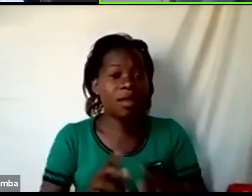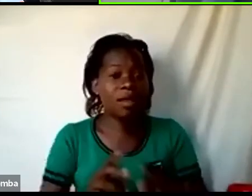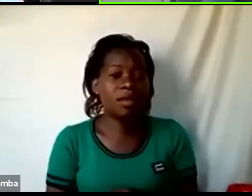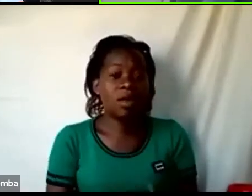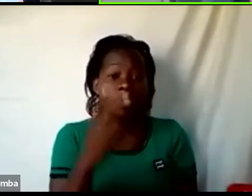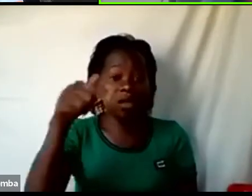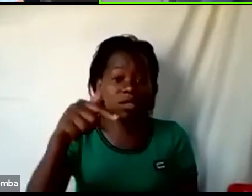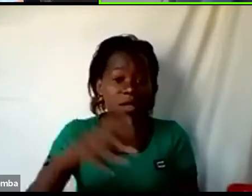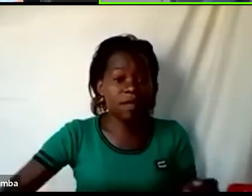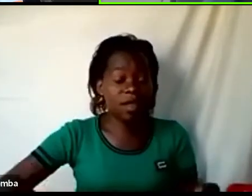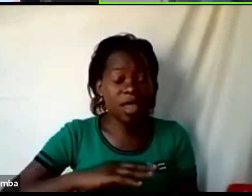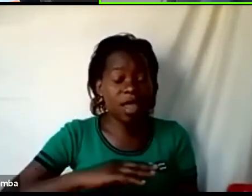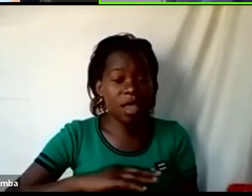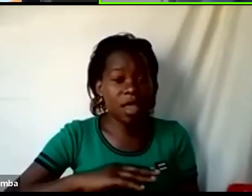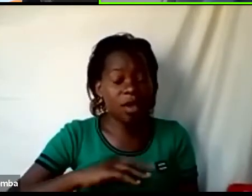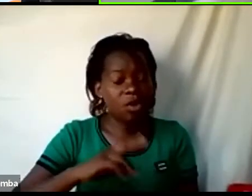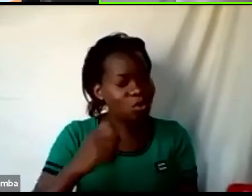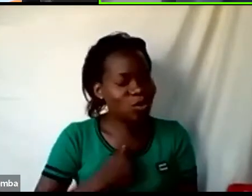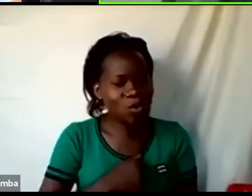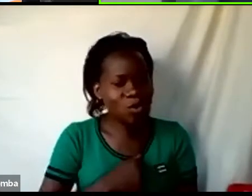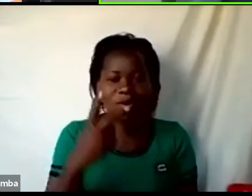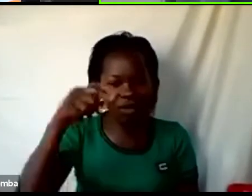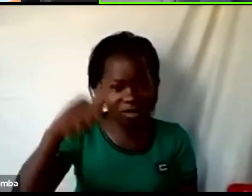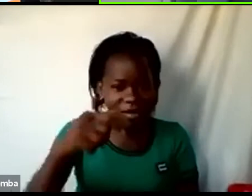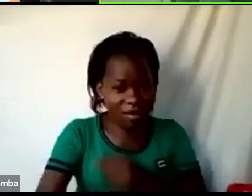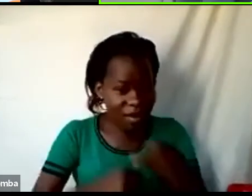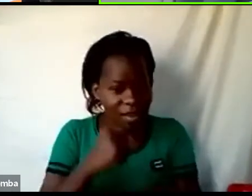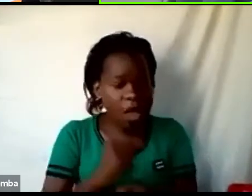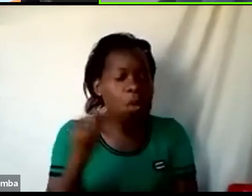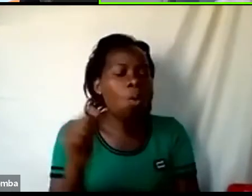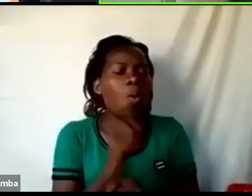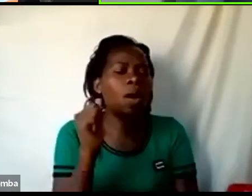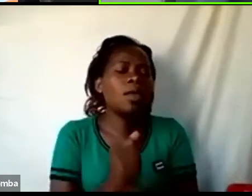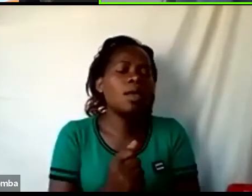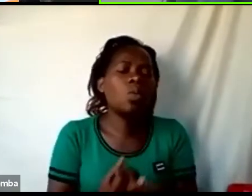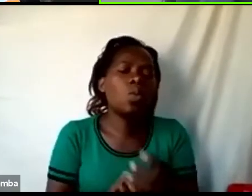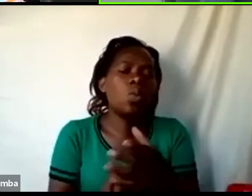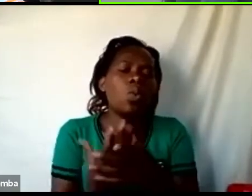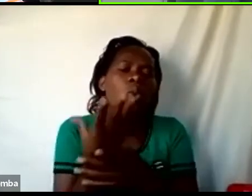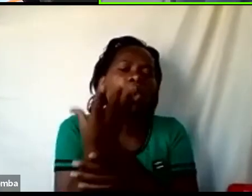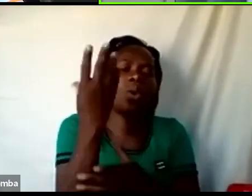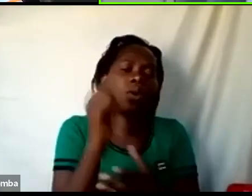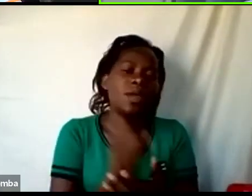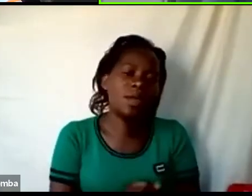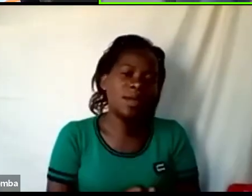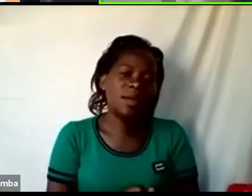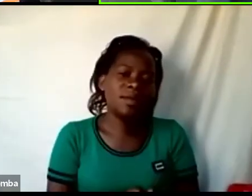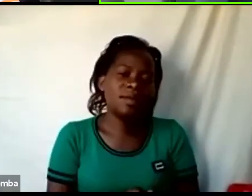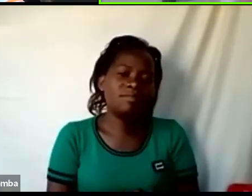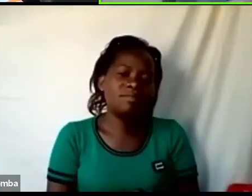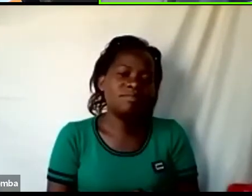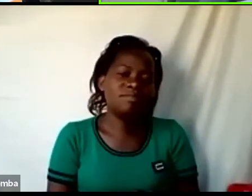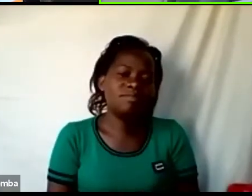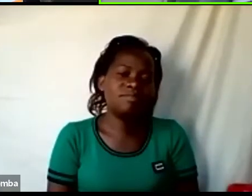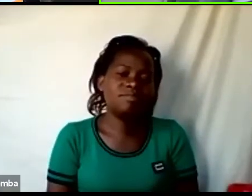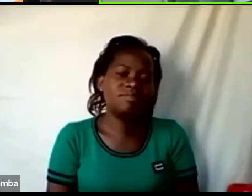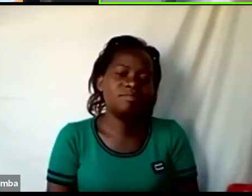and, doing well, growing. We haven't cheated one another. We are working together and we bring